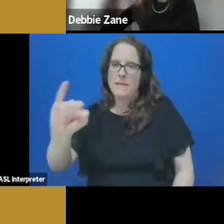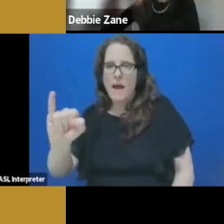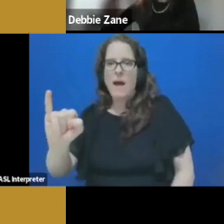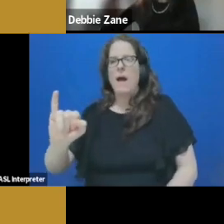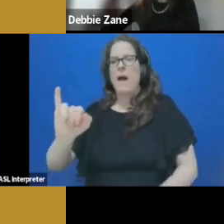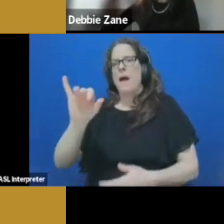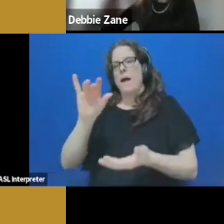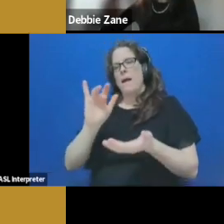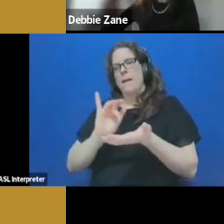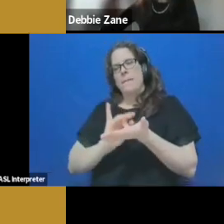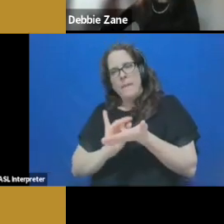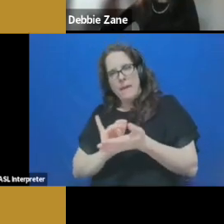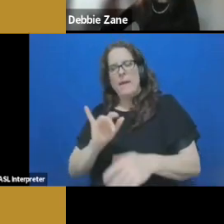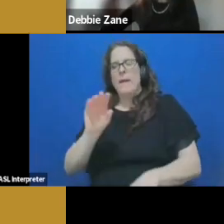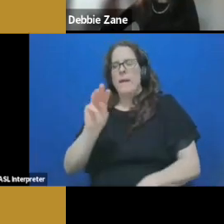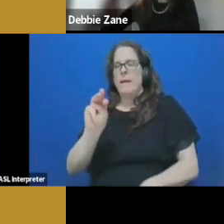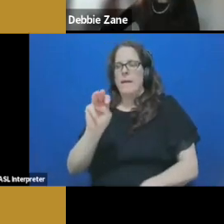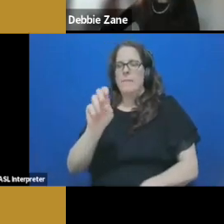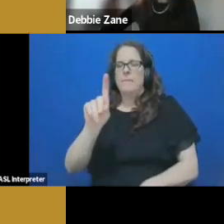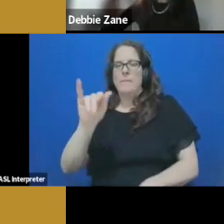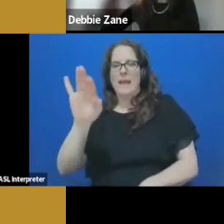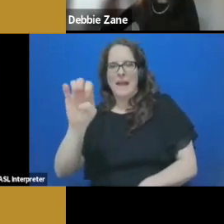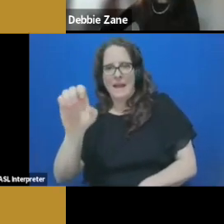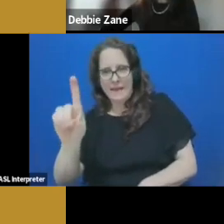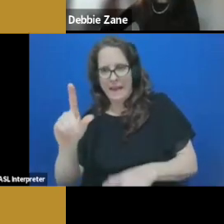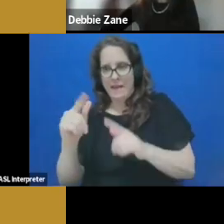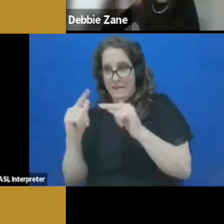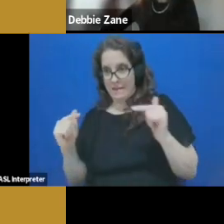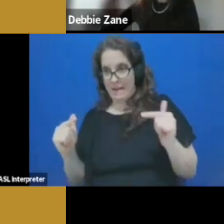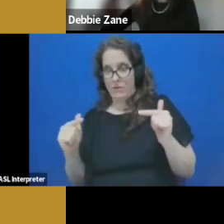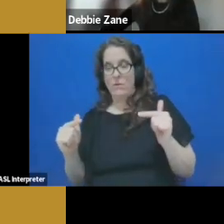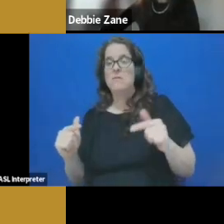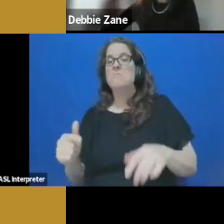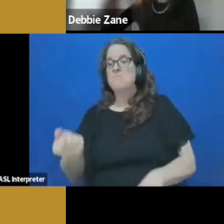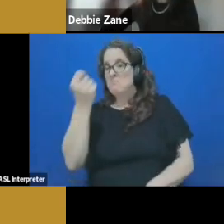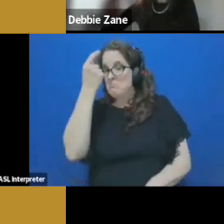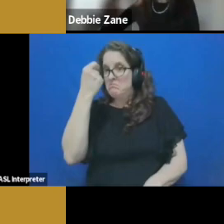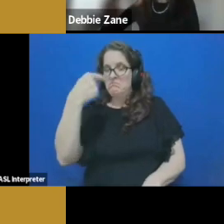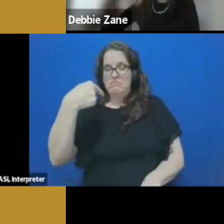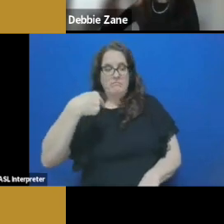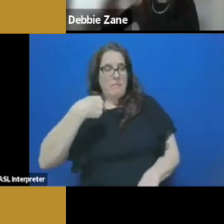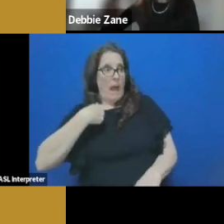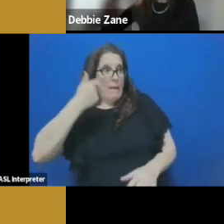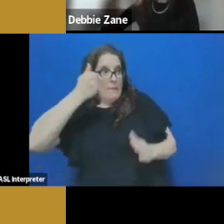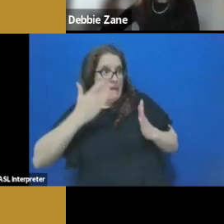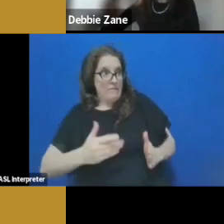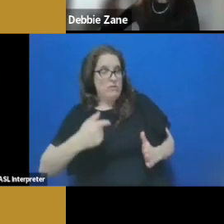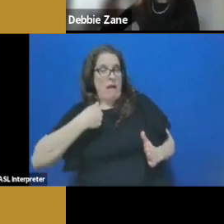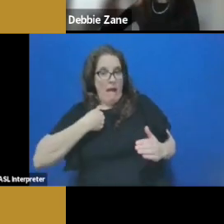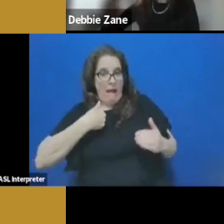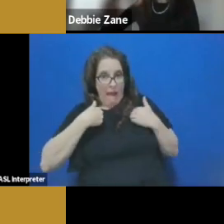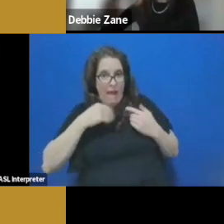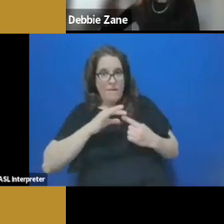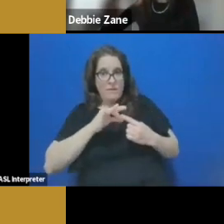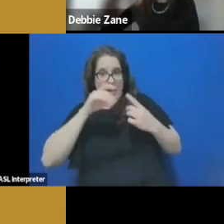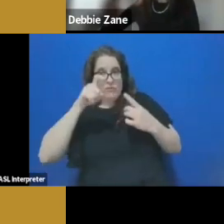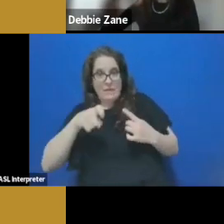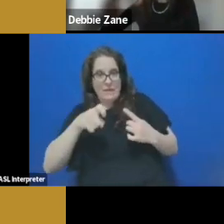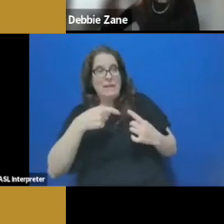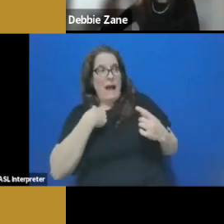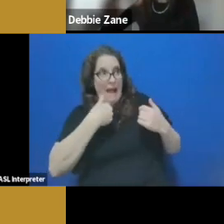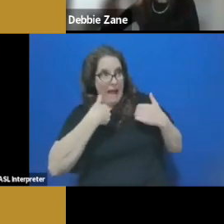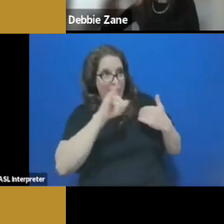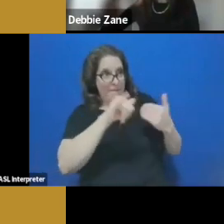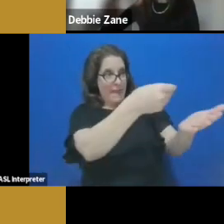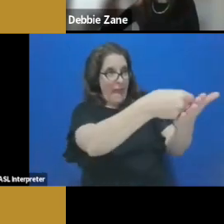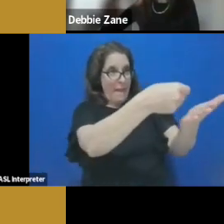Because the beneficiary does not own the assets in the trust, he or she can remain eligible for benefit programs that have an